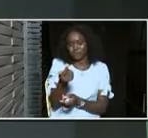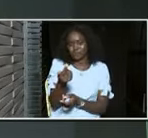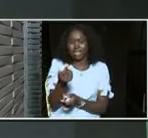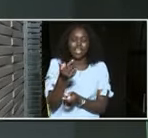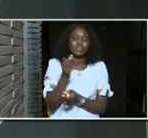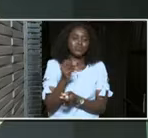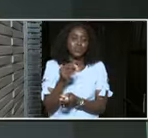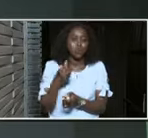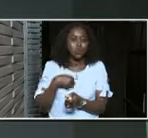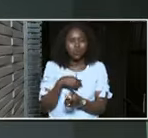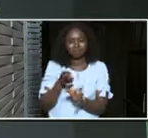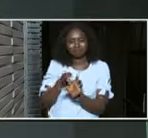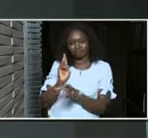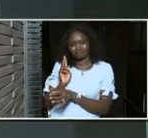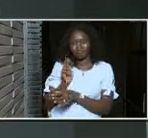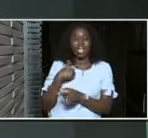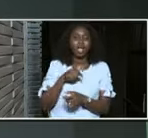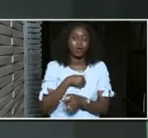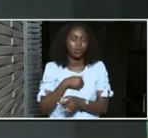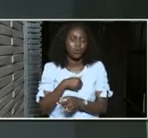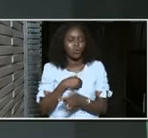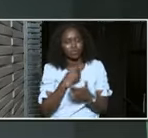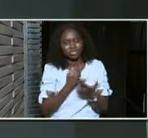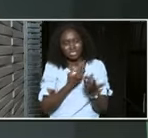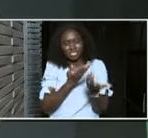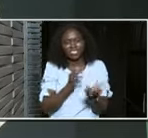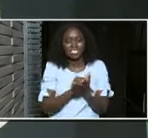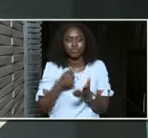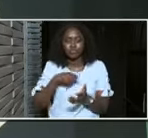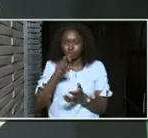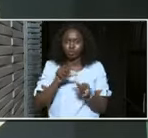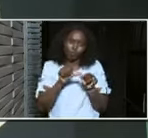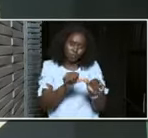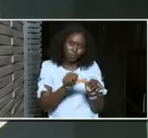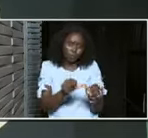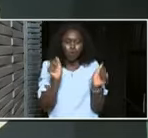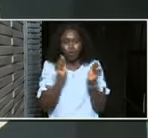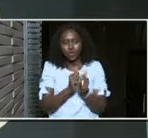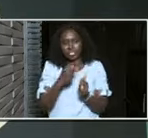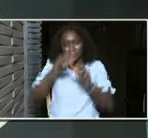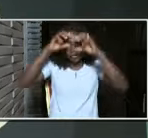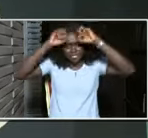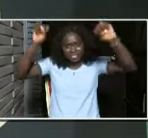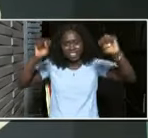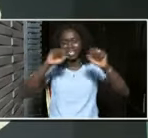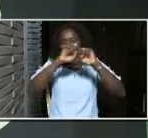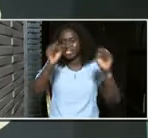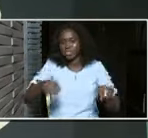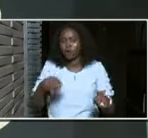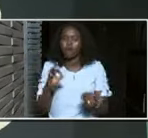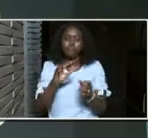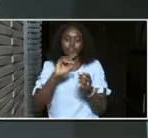we opted and recommended that we should continue with the presidential system of